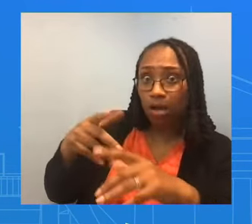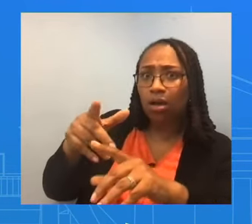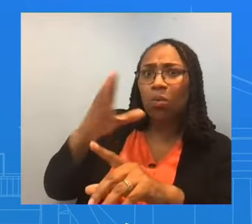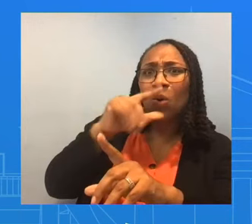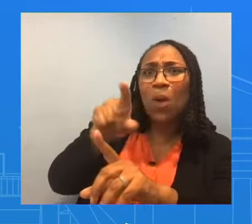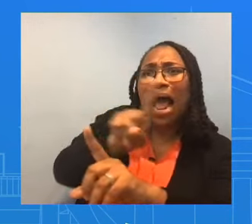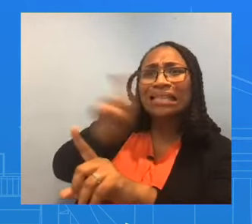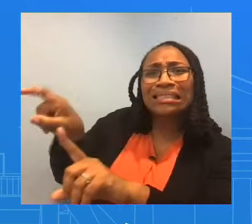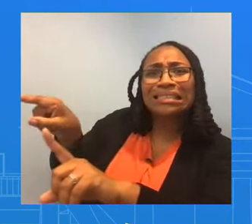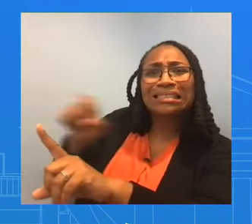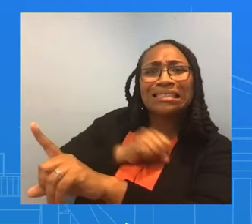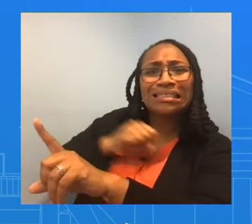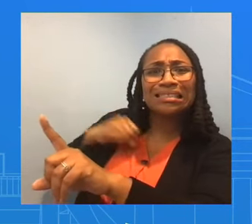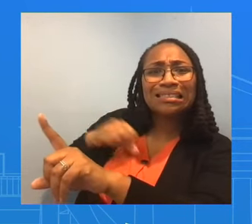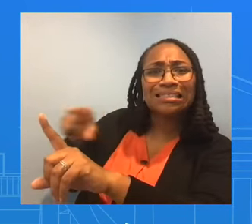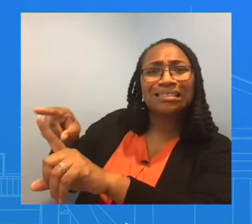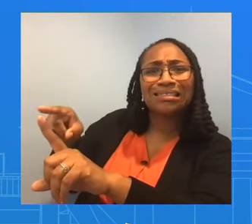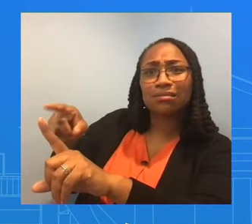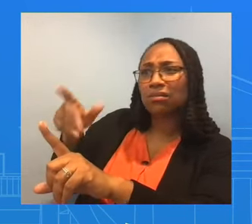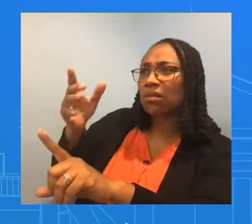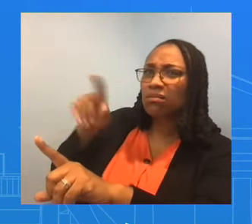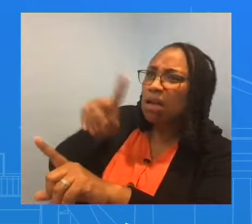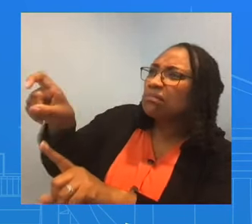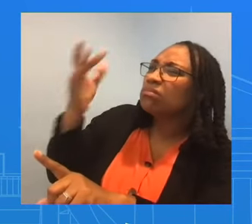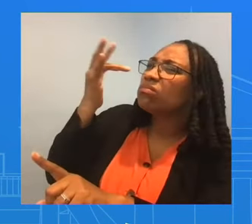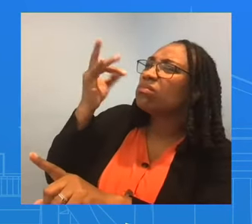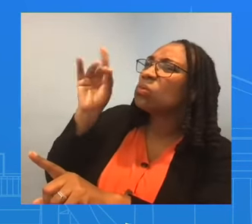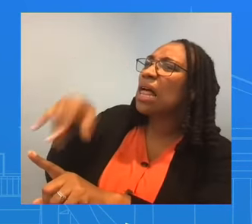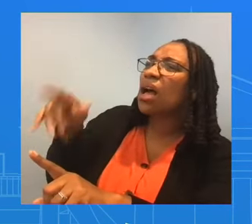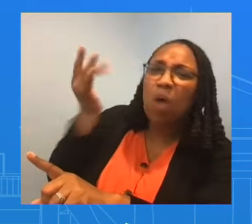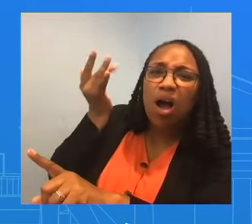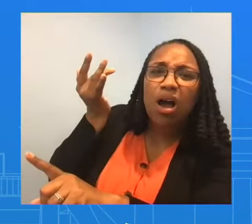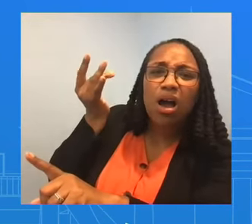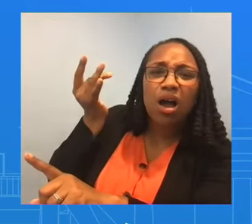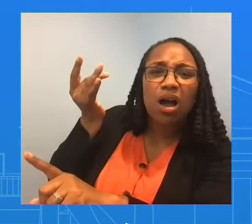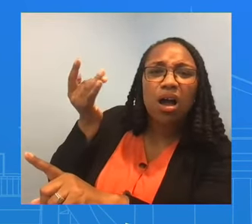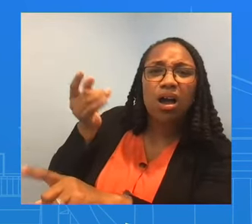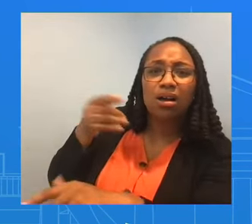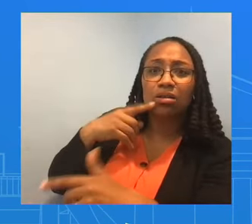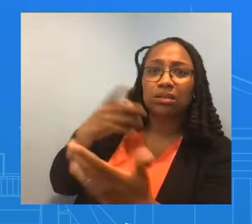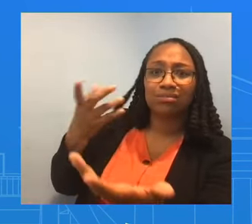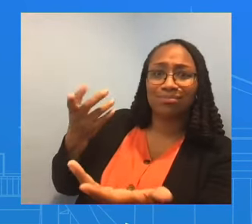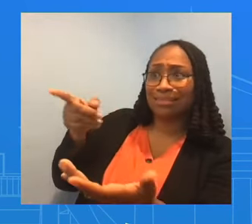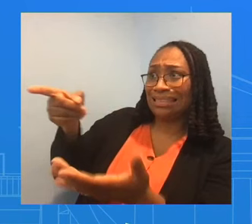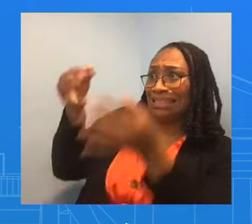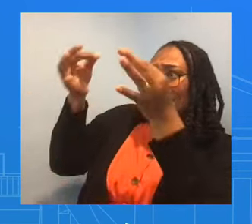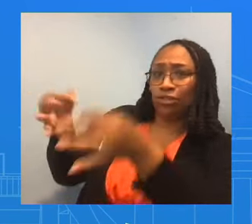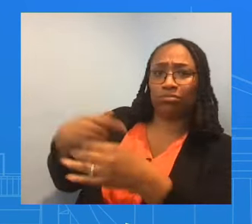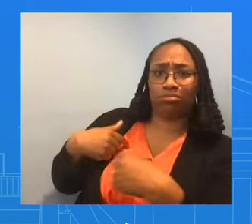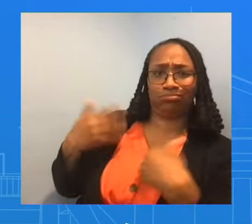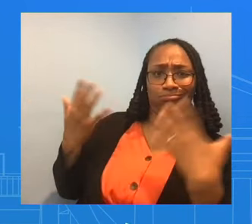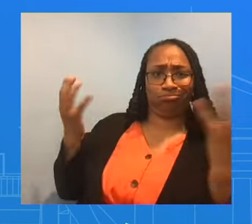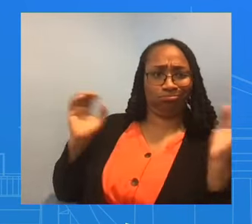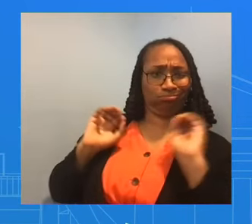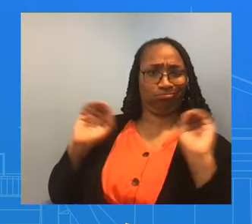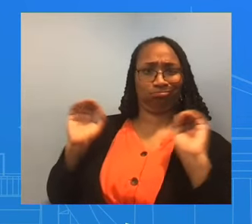what his next move might be. I just don't have anything else to share from here, but certainly we have talked about our